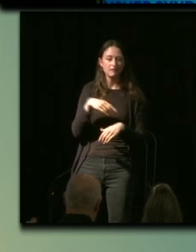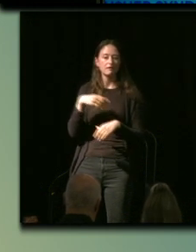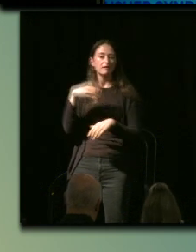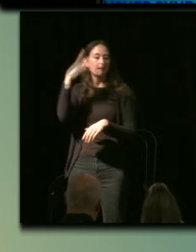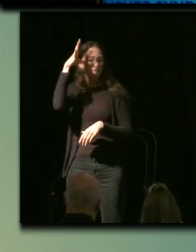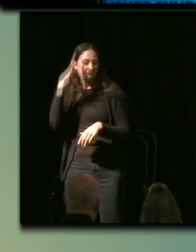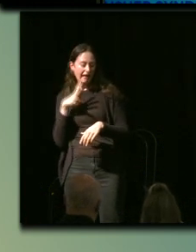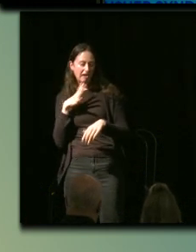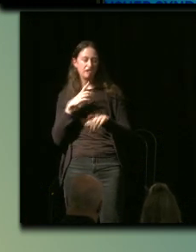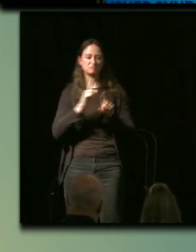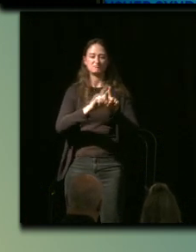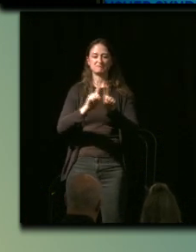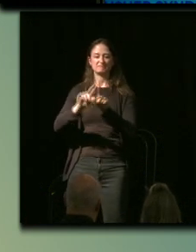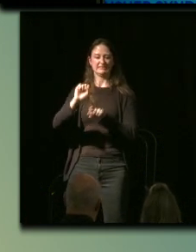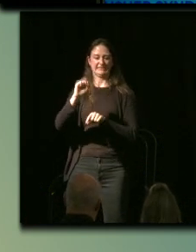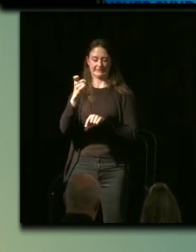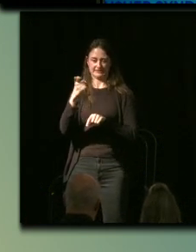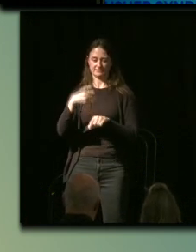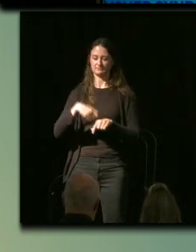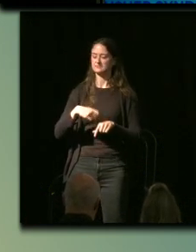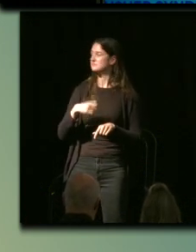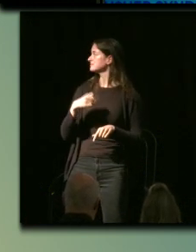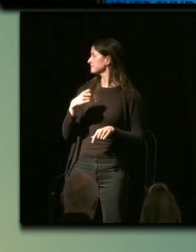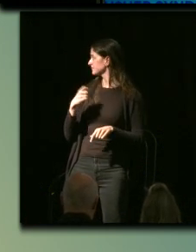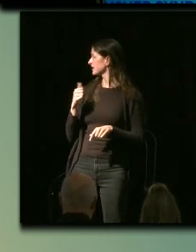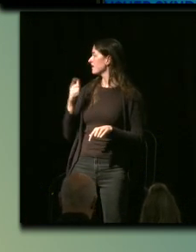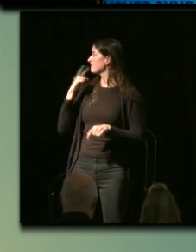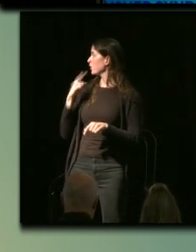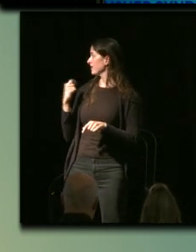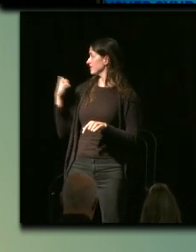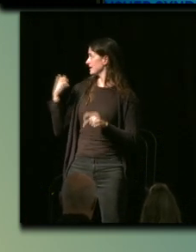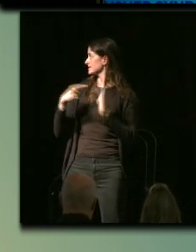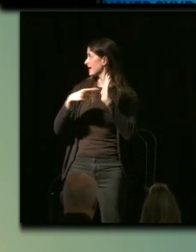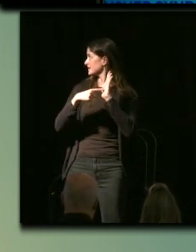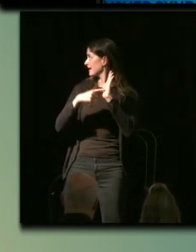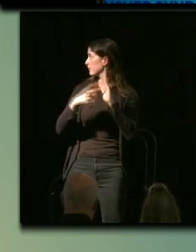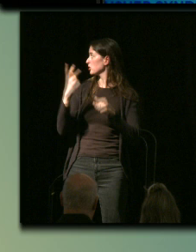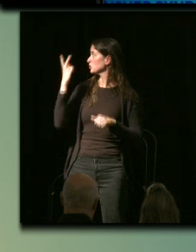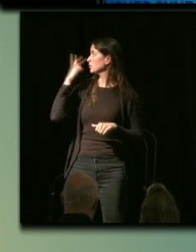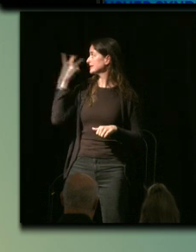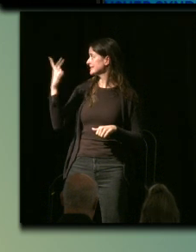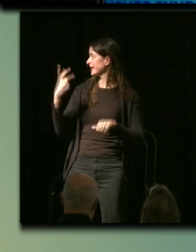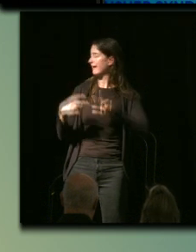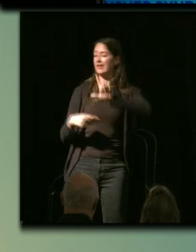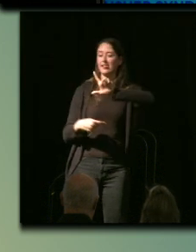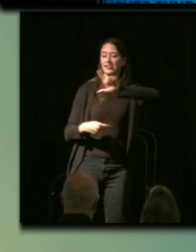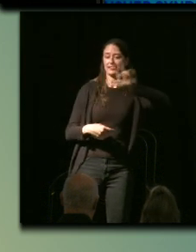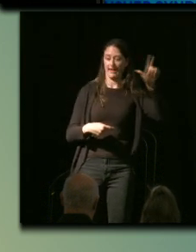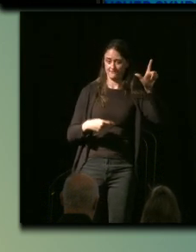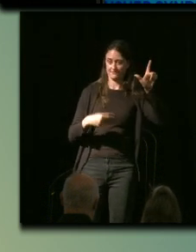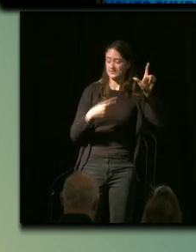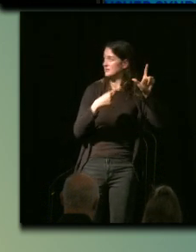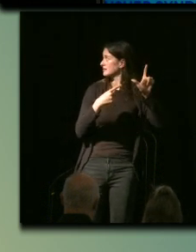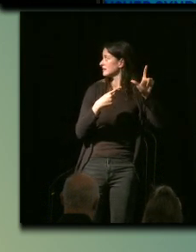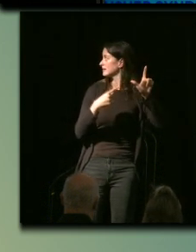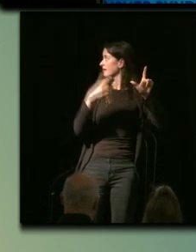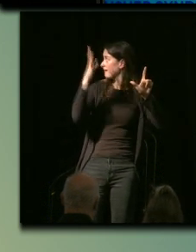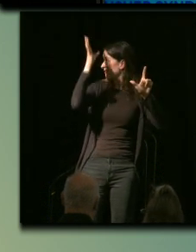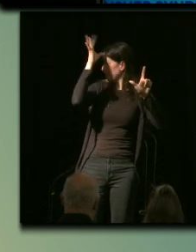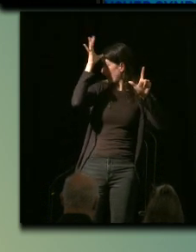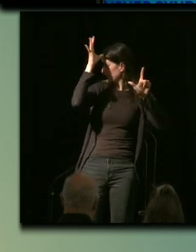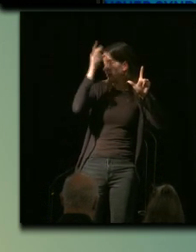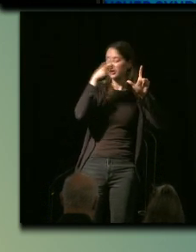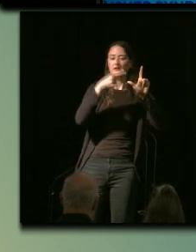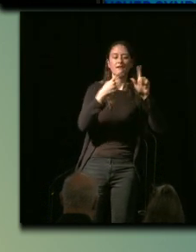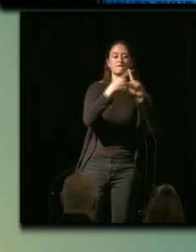side originates in Germany and mother's side in Poland in this example. They both have Ashkenazi Jewish ancestry. Sometimes this information